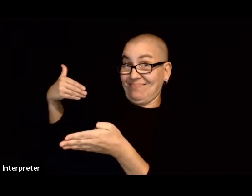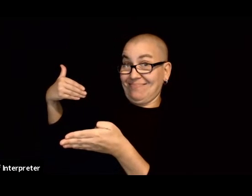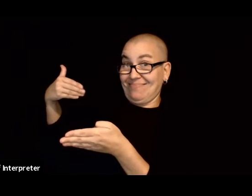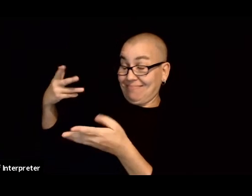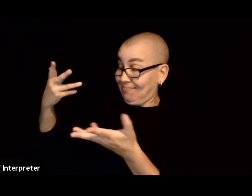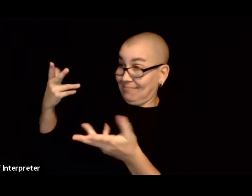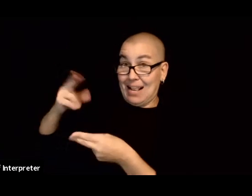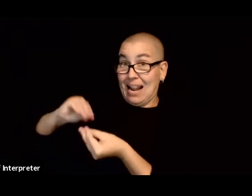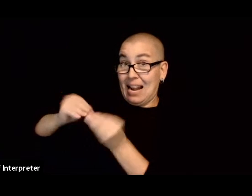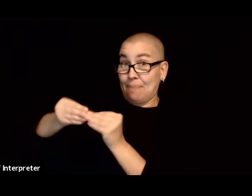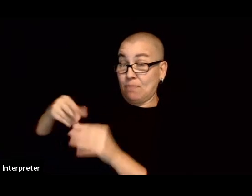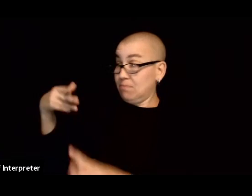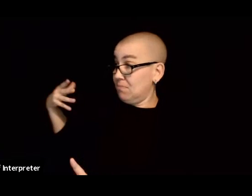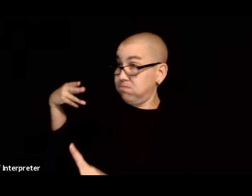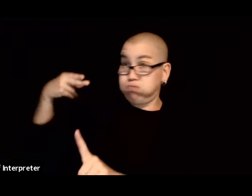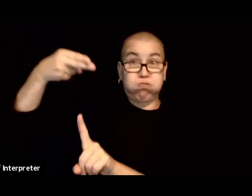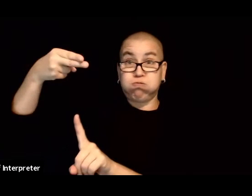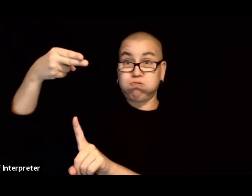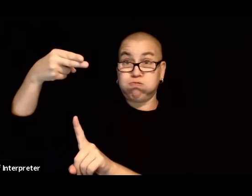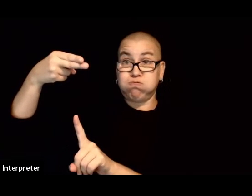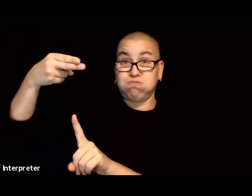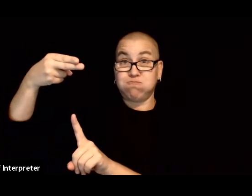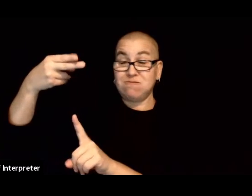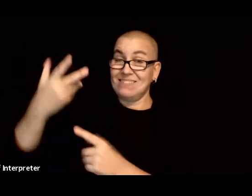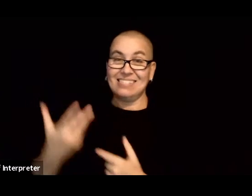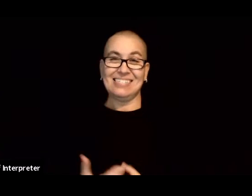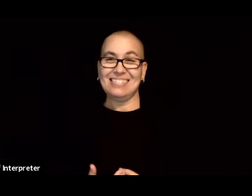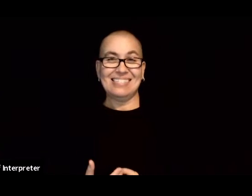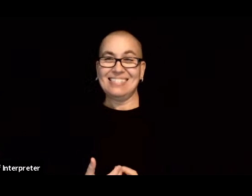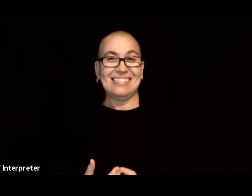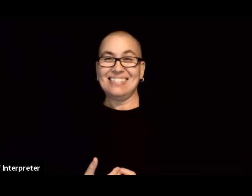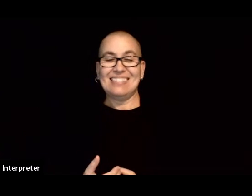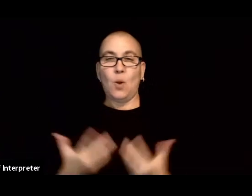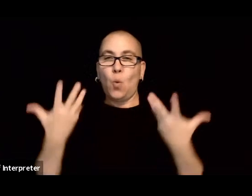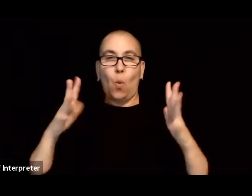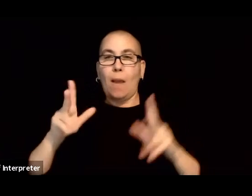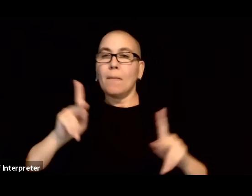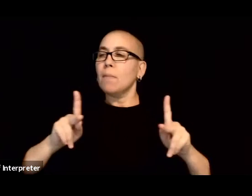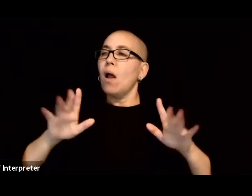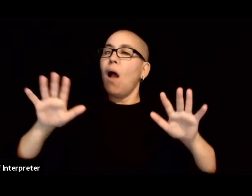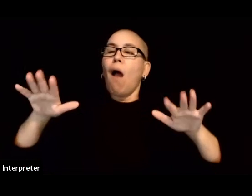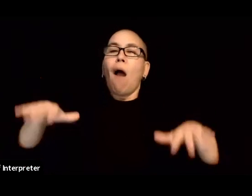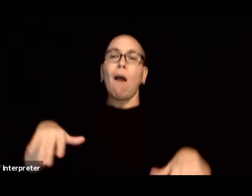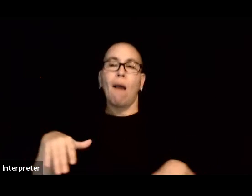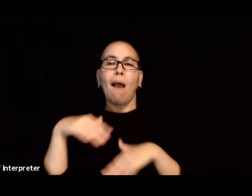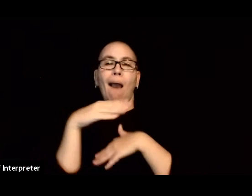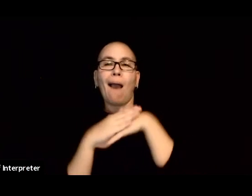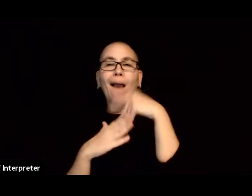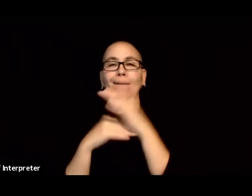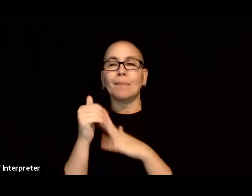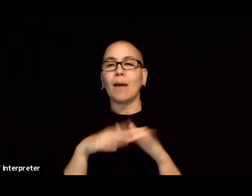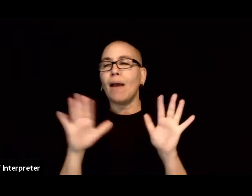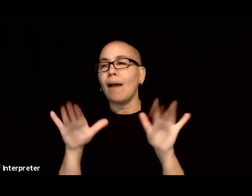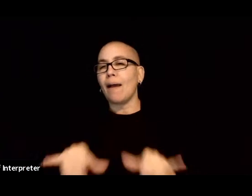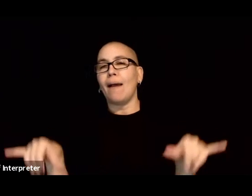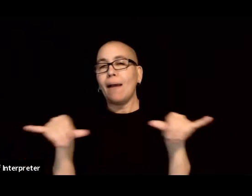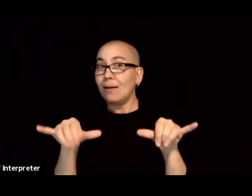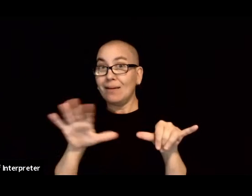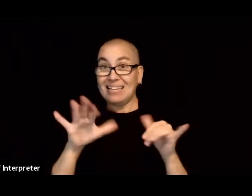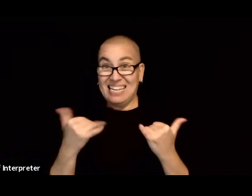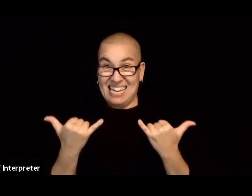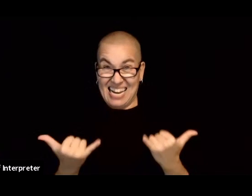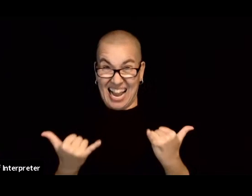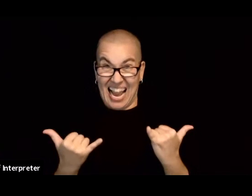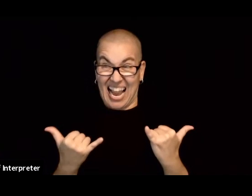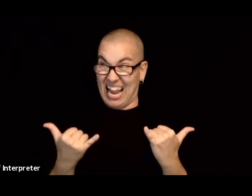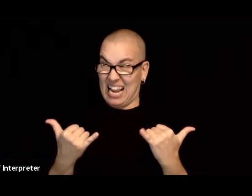in recent months, we're in a different situation now. And so we are hoping that that people will give this another look and think